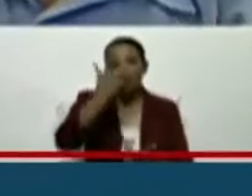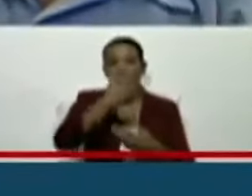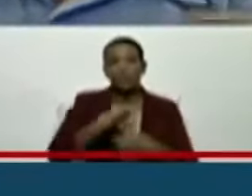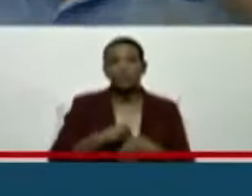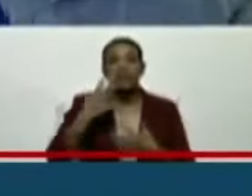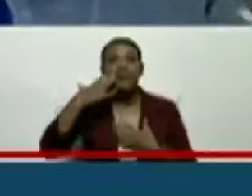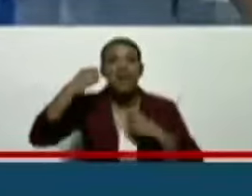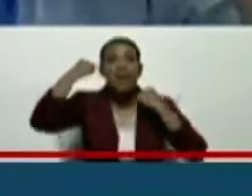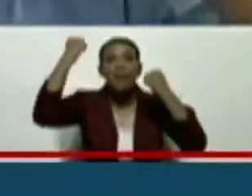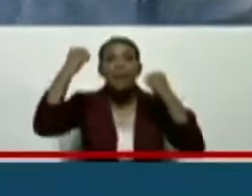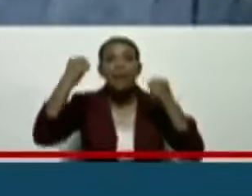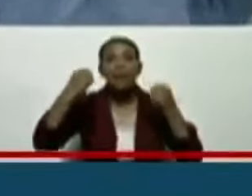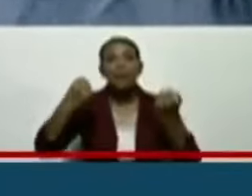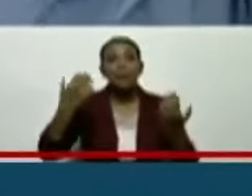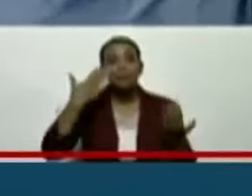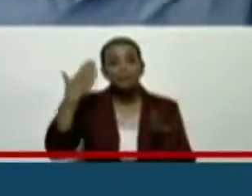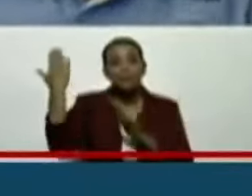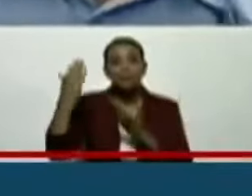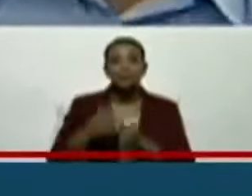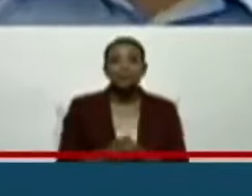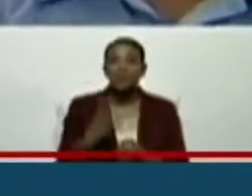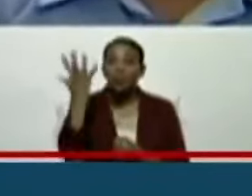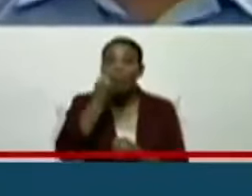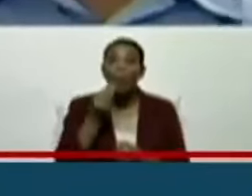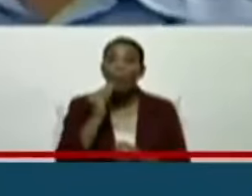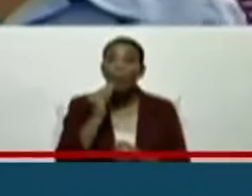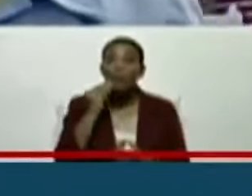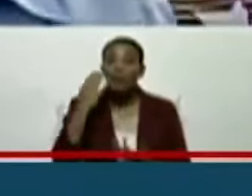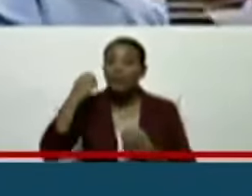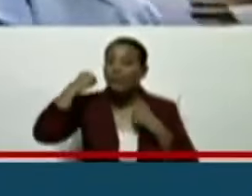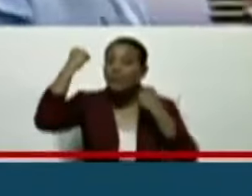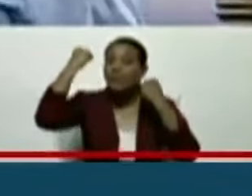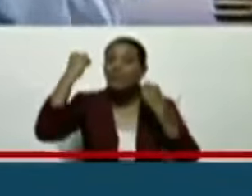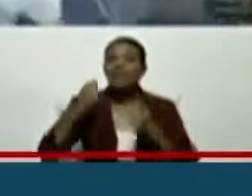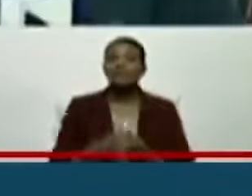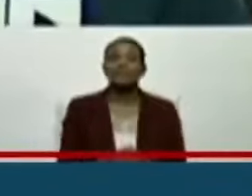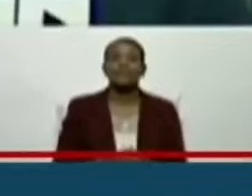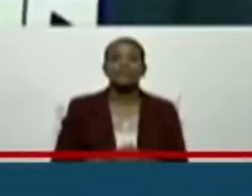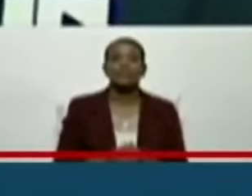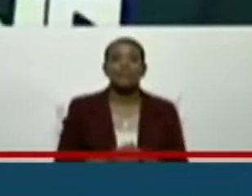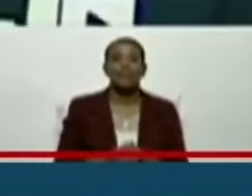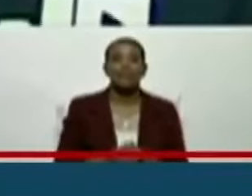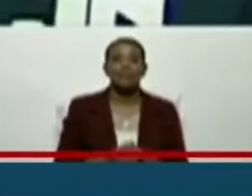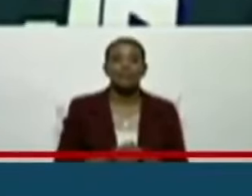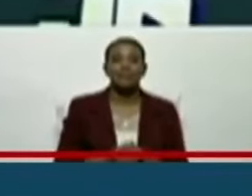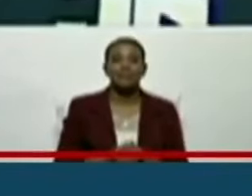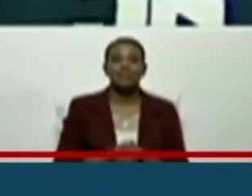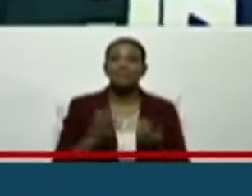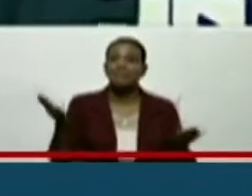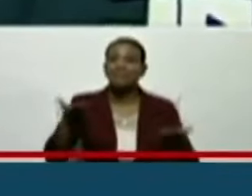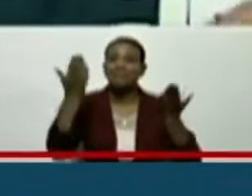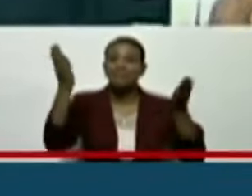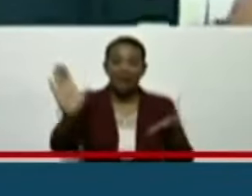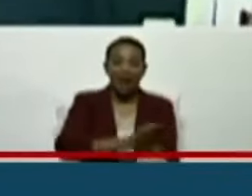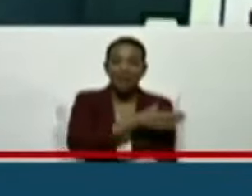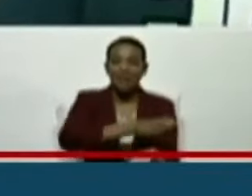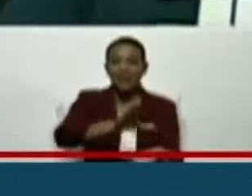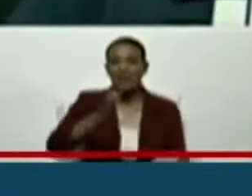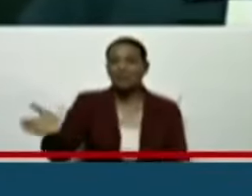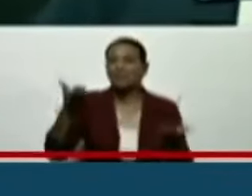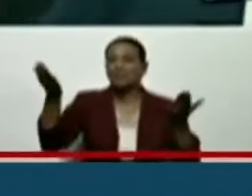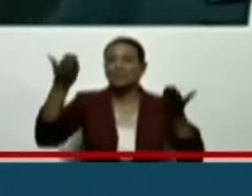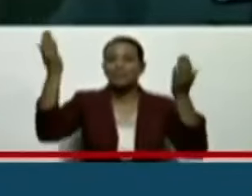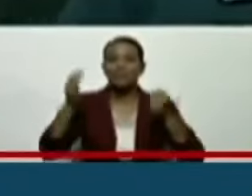organization. The head of state also expressed that Venezuela is a country that forges its youth with the values of participation, conscience,